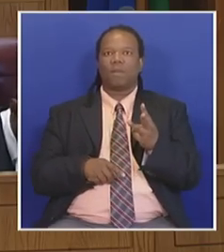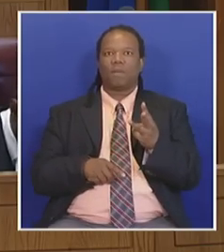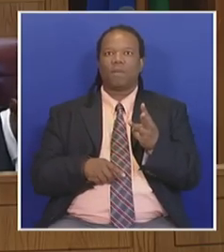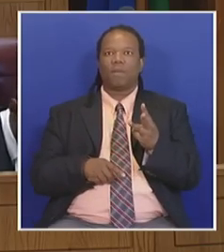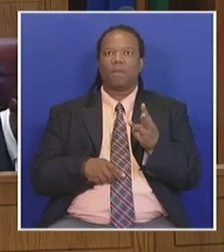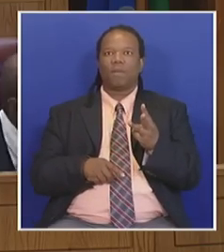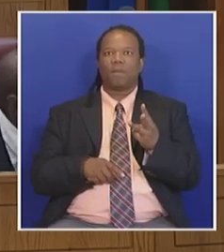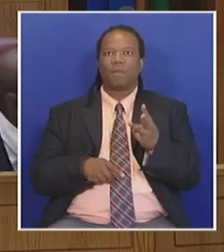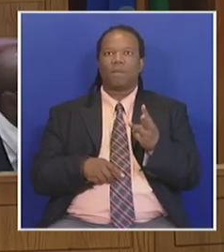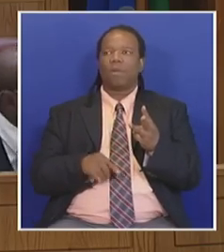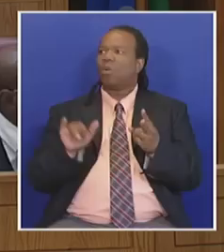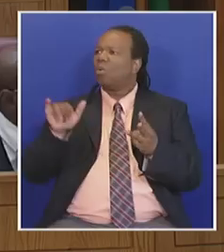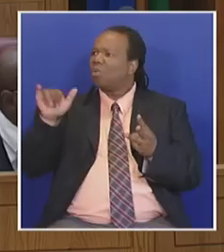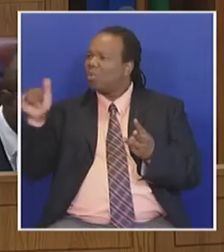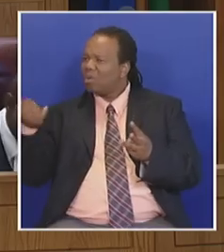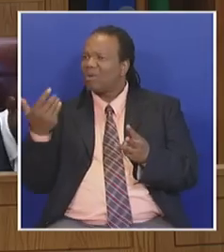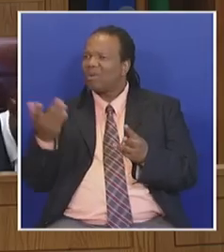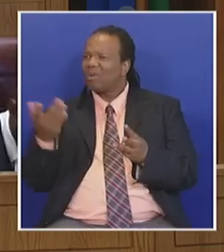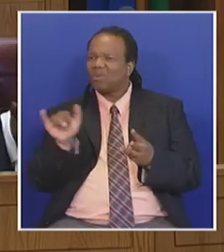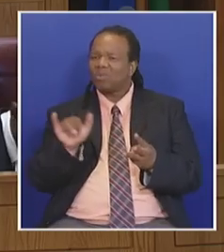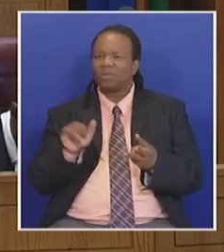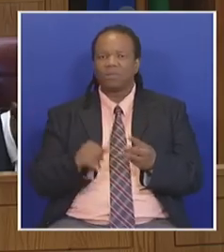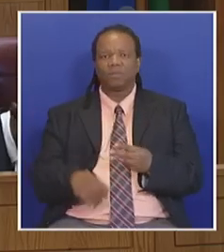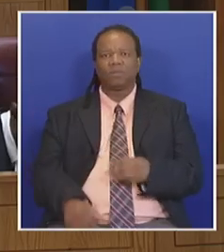you without notice or with notice?